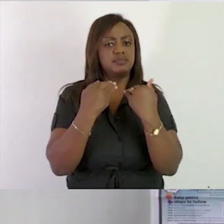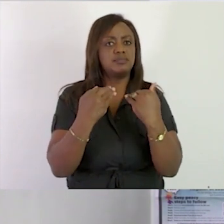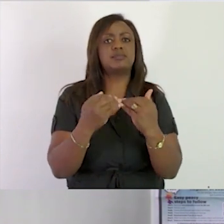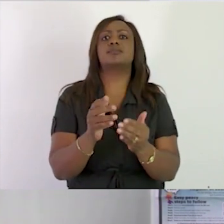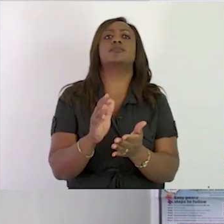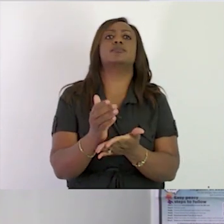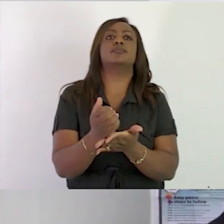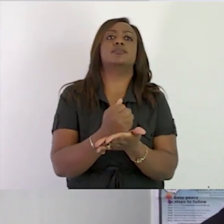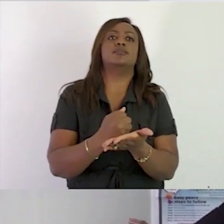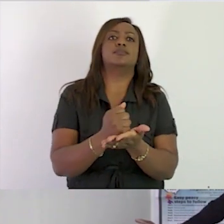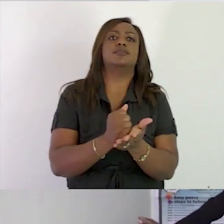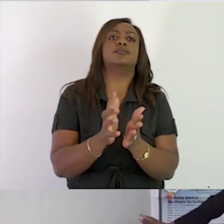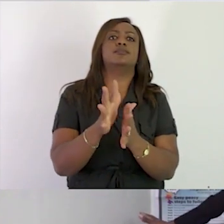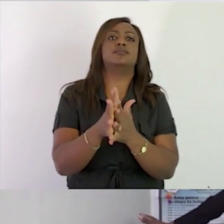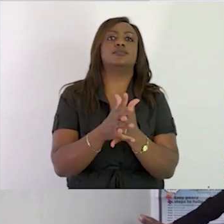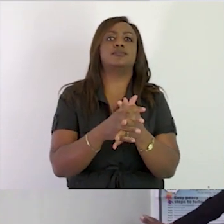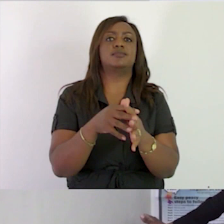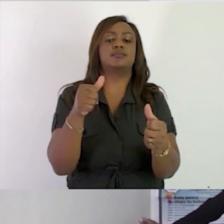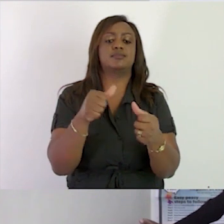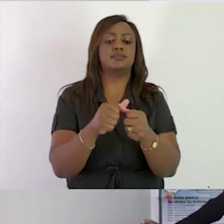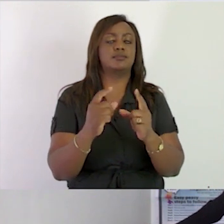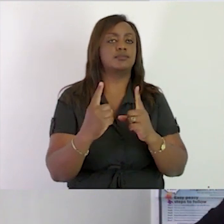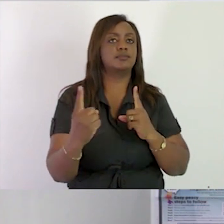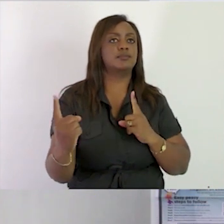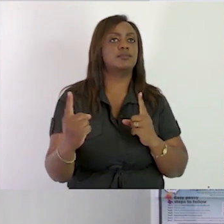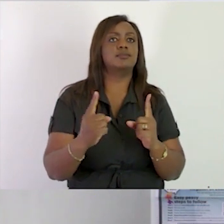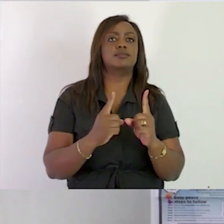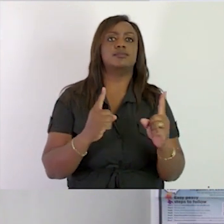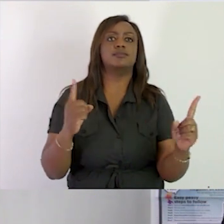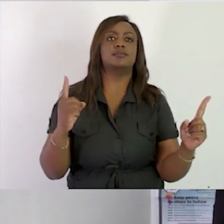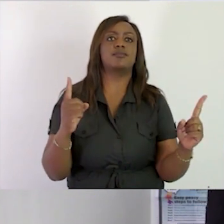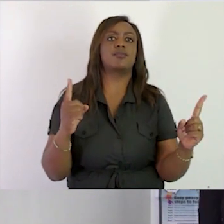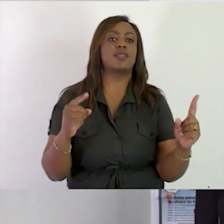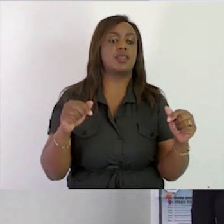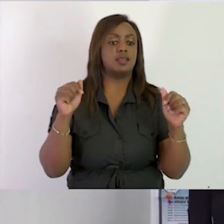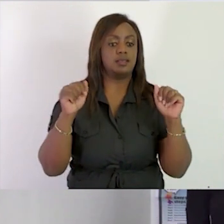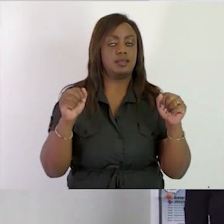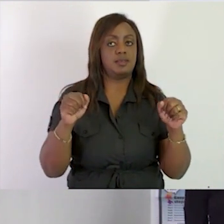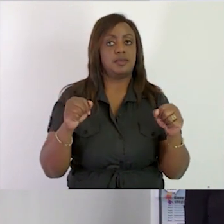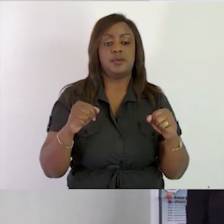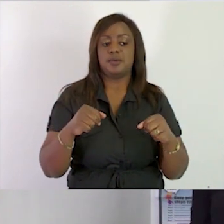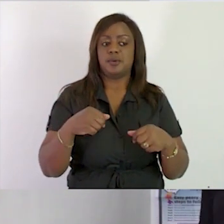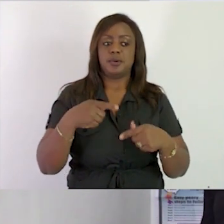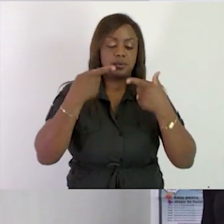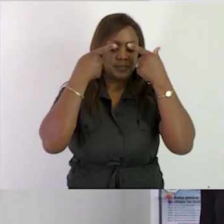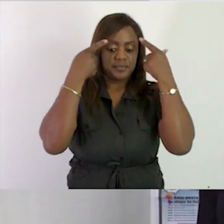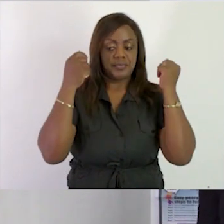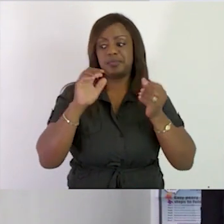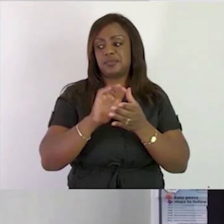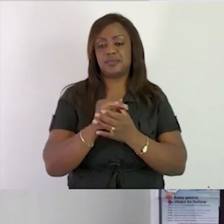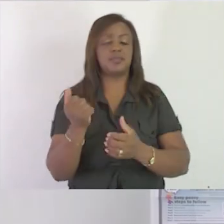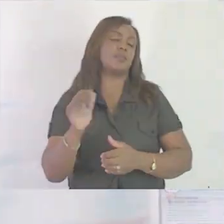and then do not remember the social distance. As from me and Pomwene,